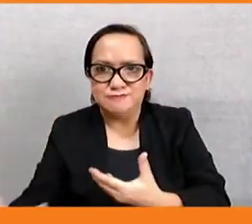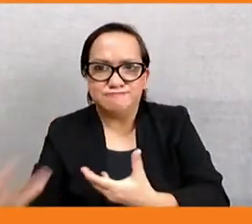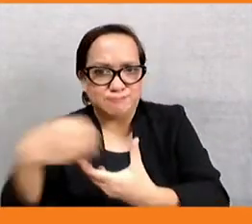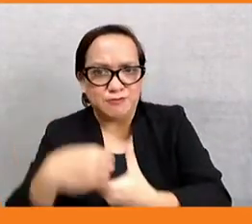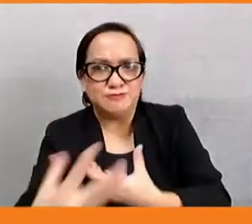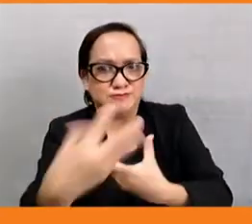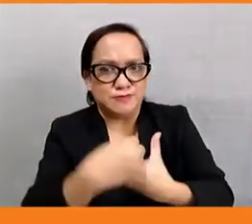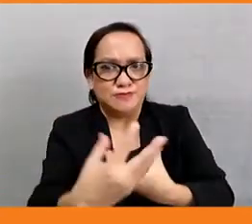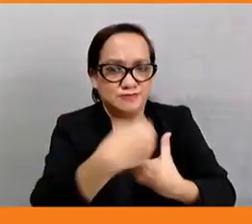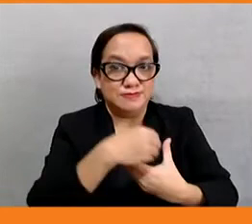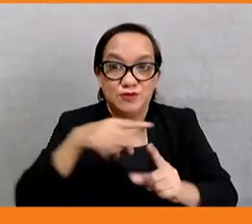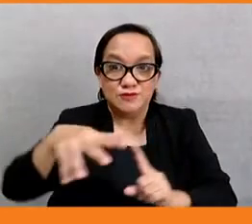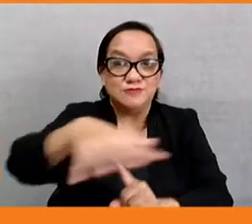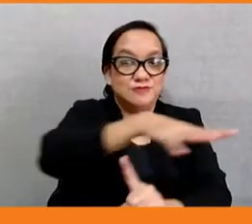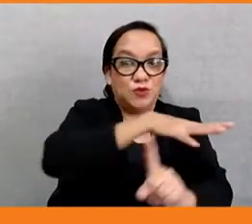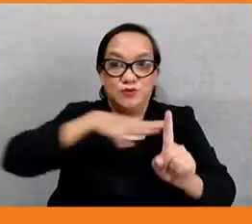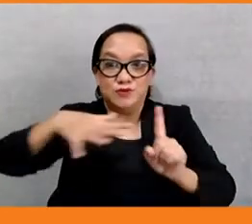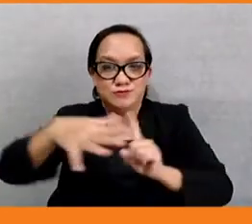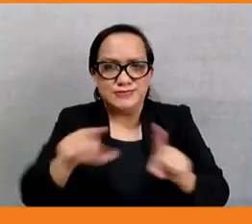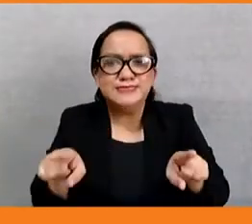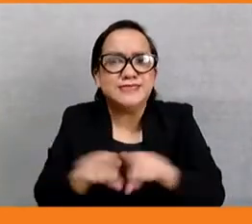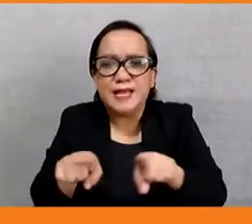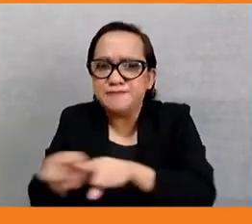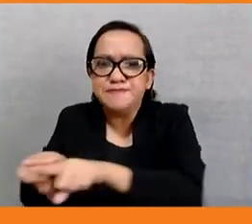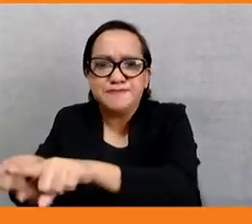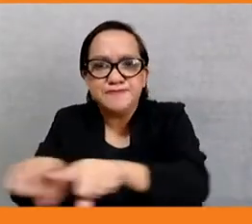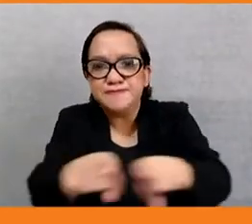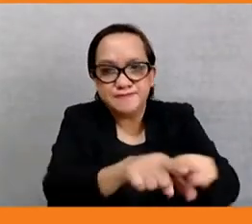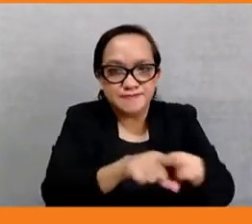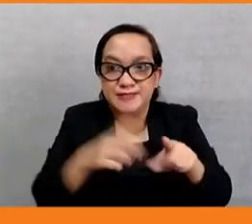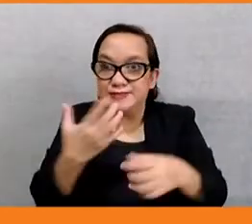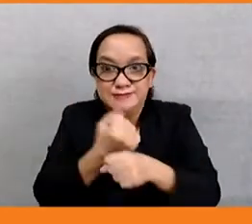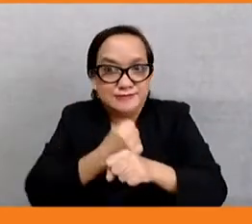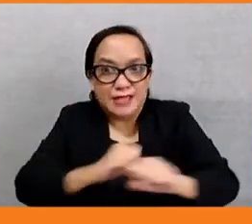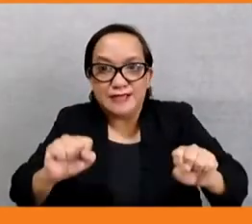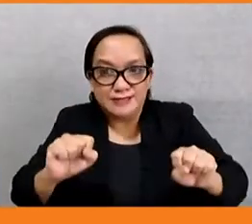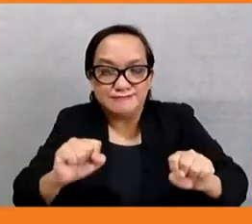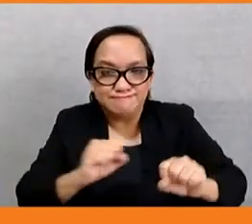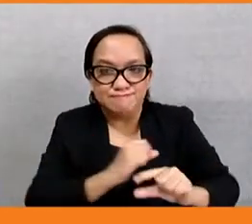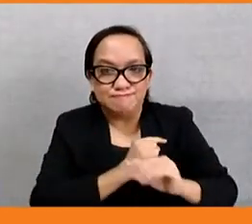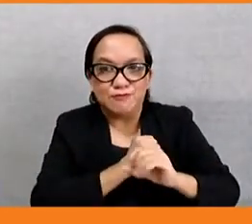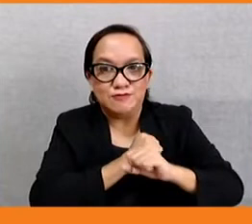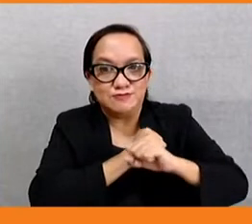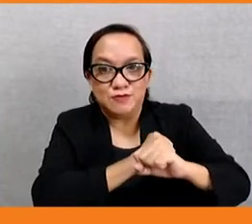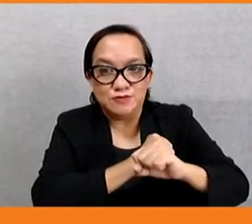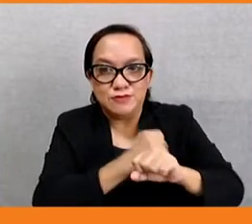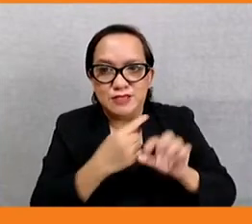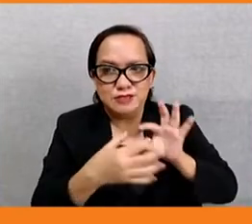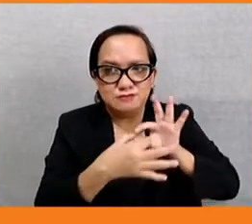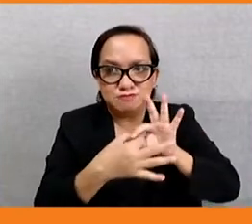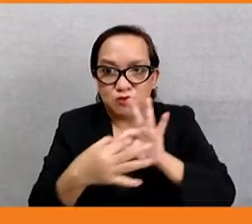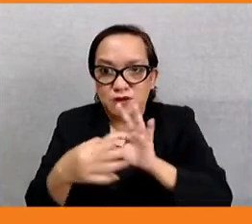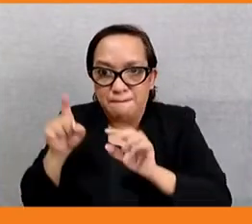same new safeguard policy that will align with comparator MFI's